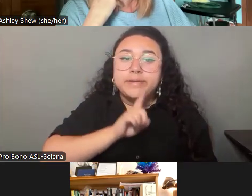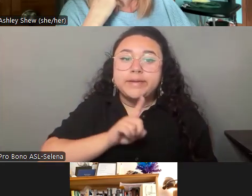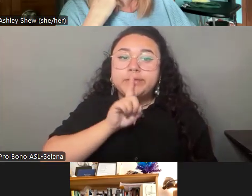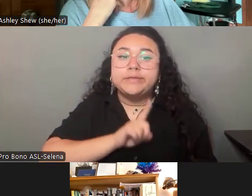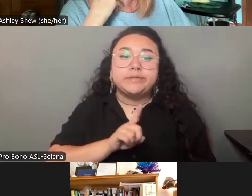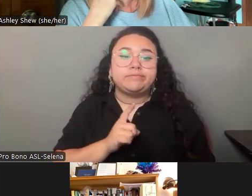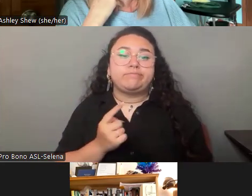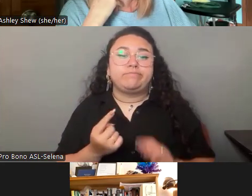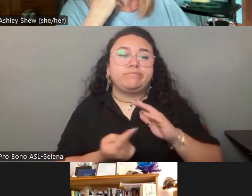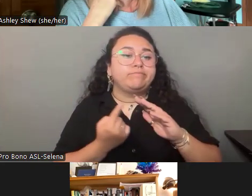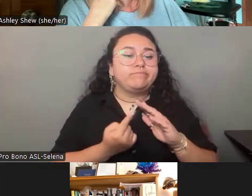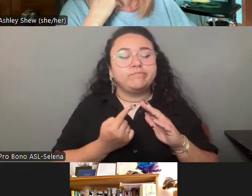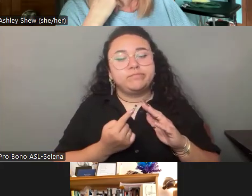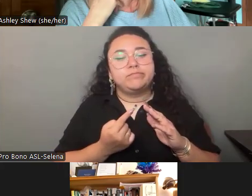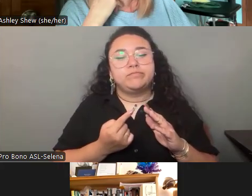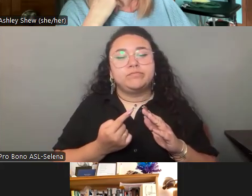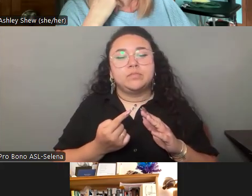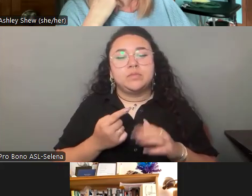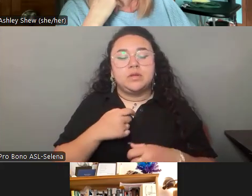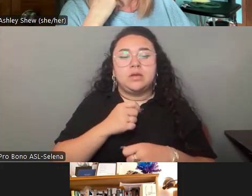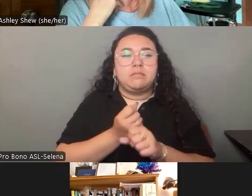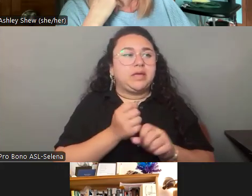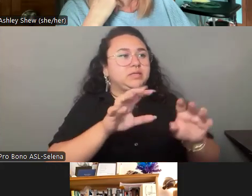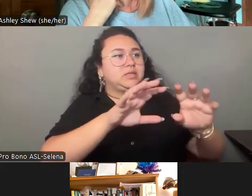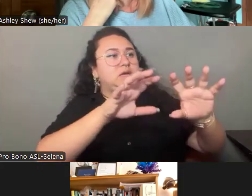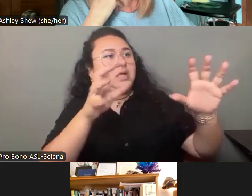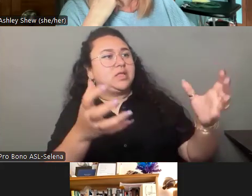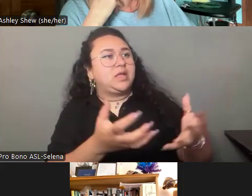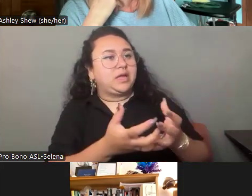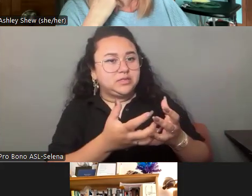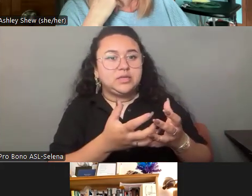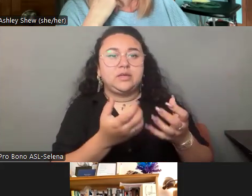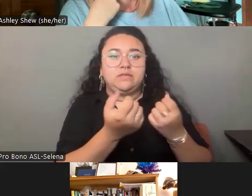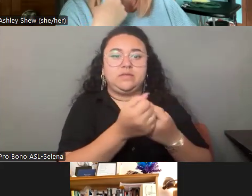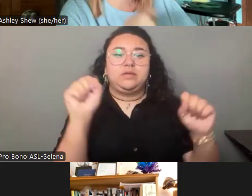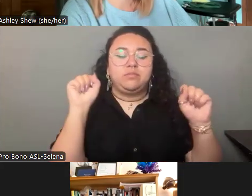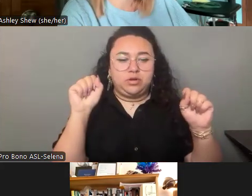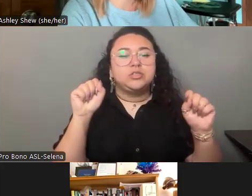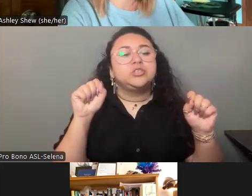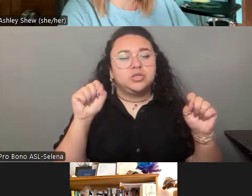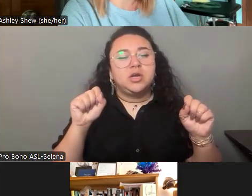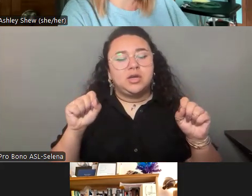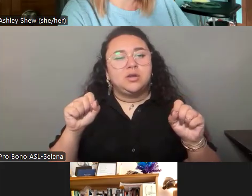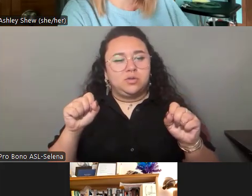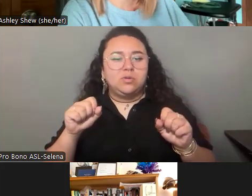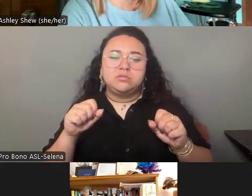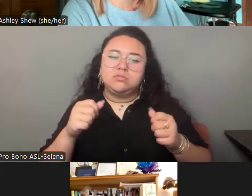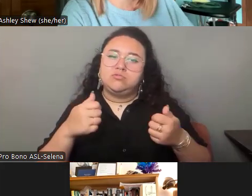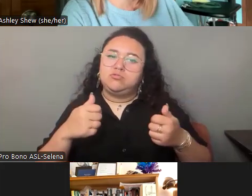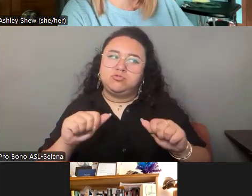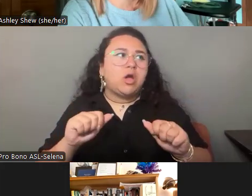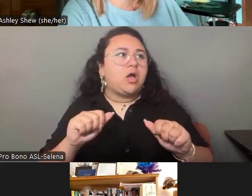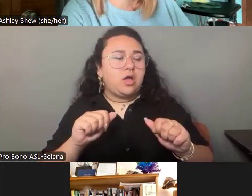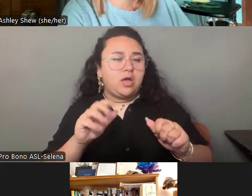collective liberation. Right? And so this idea that we can't simply say one person speaks for all, one